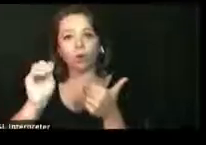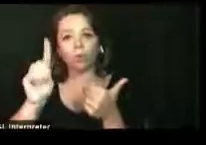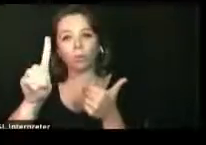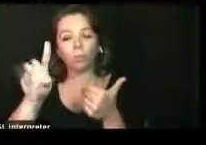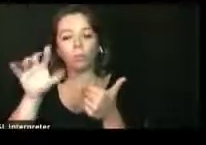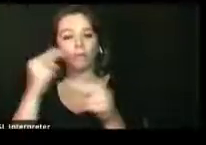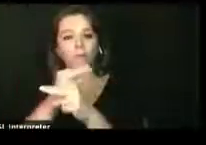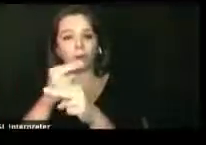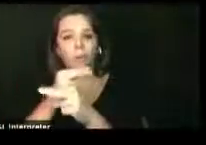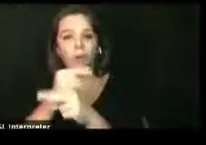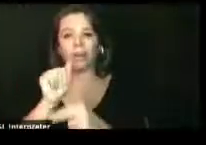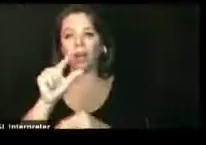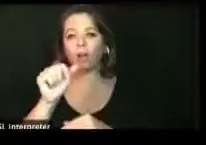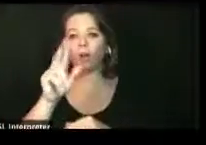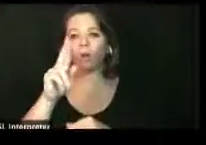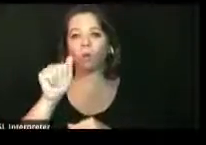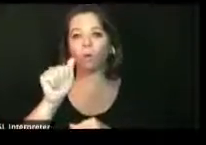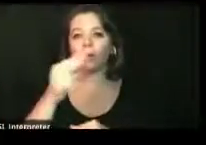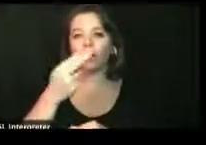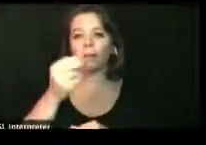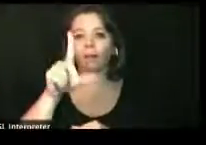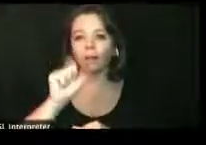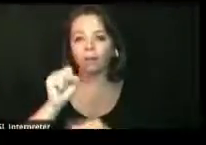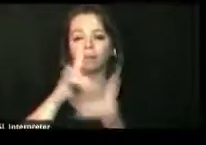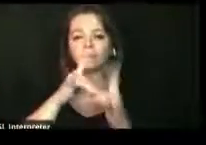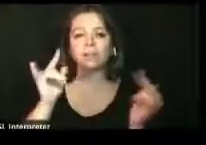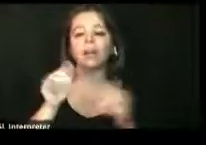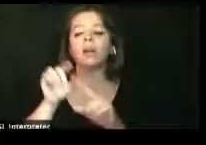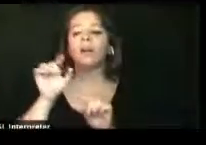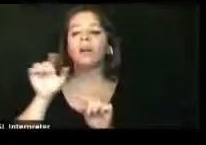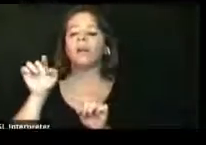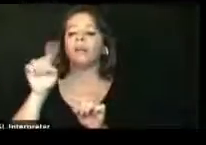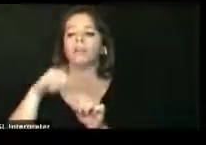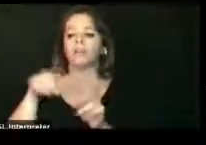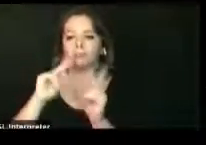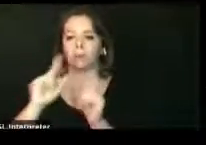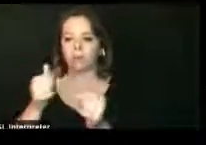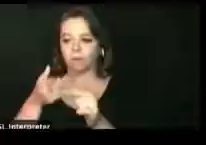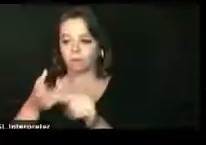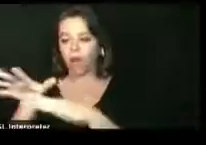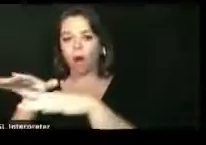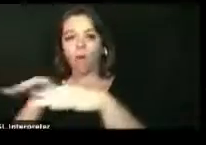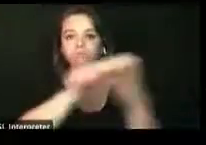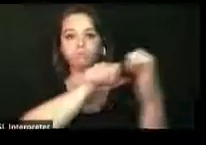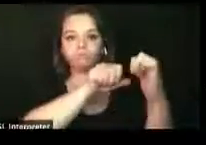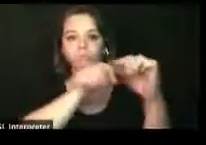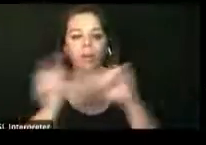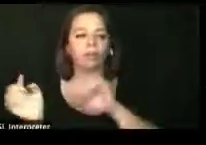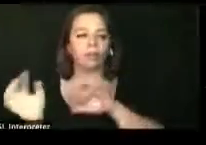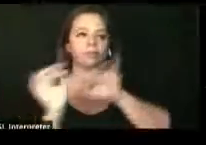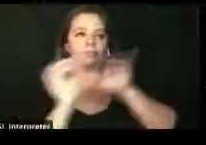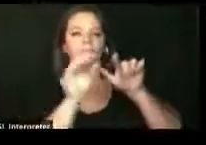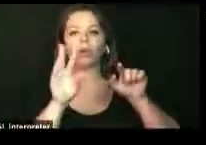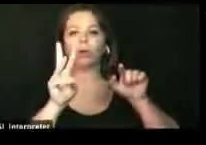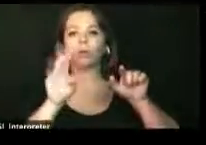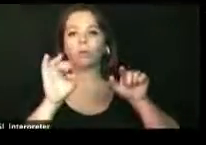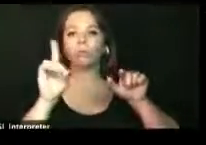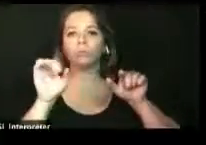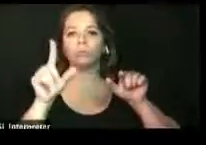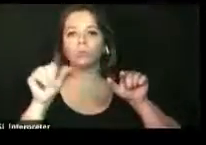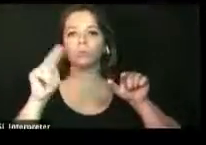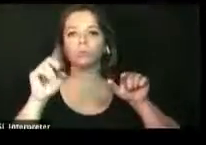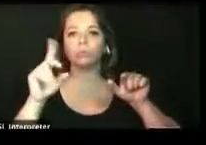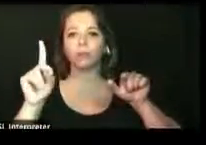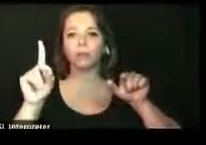Agora Hills and things like that, they all evacuated to Woodland Hills and further east into the San